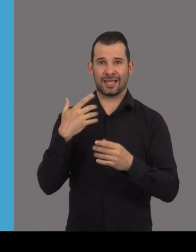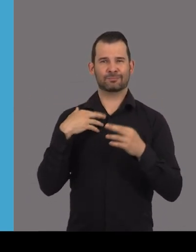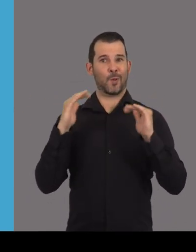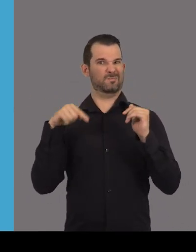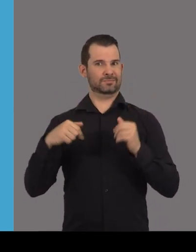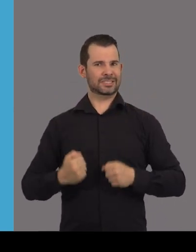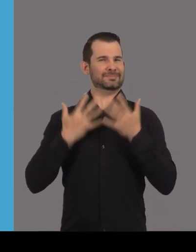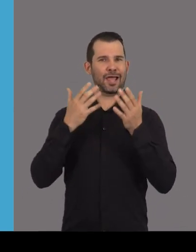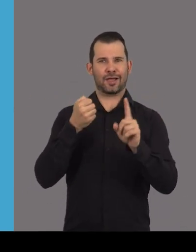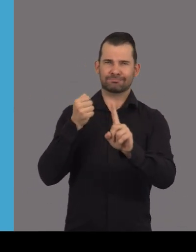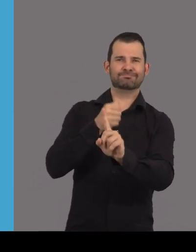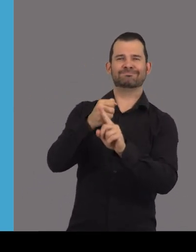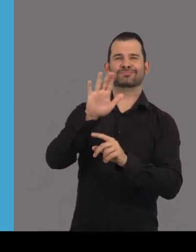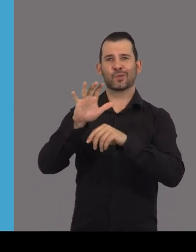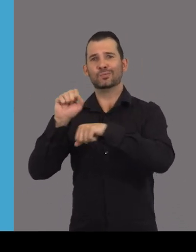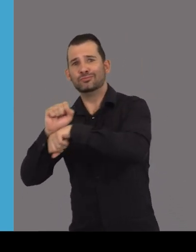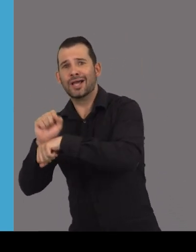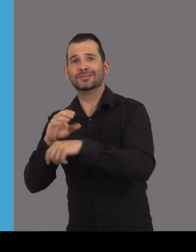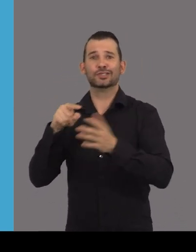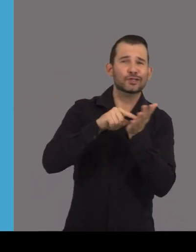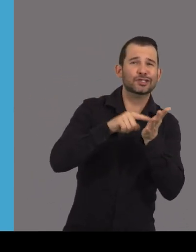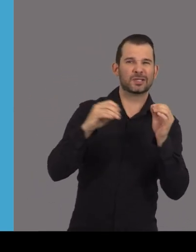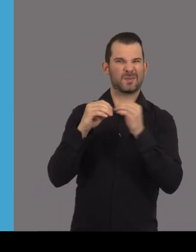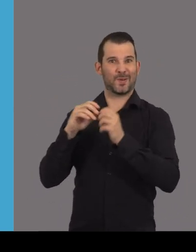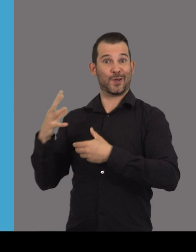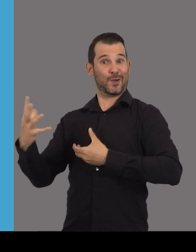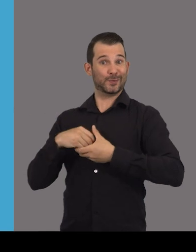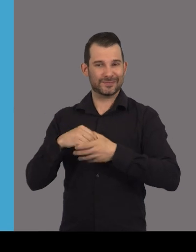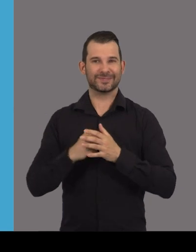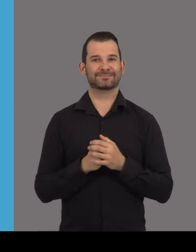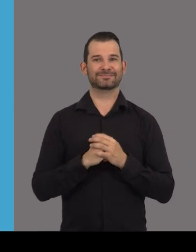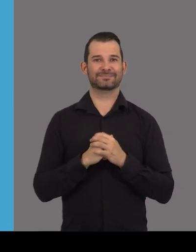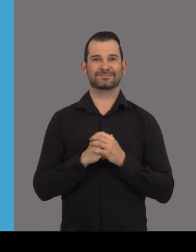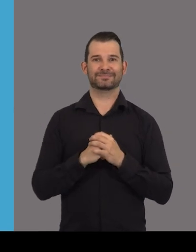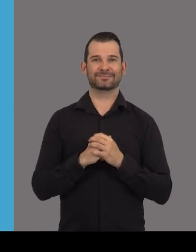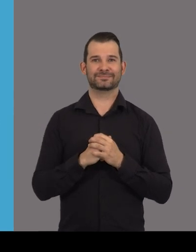today and hope this inspires you to make your practice and research more inclusive.